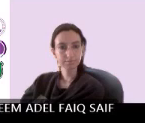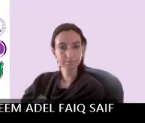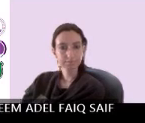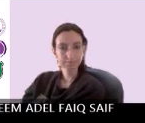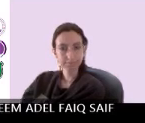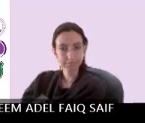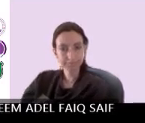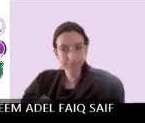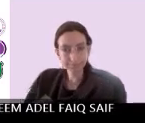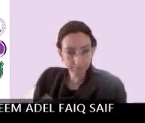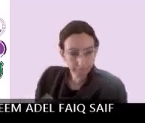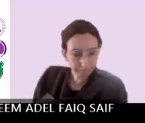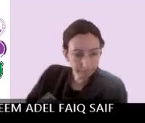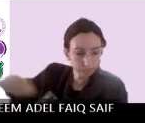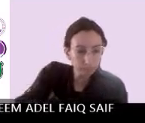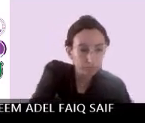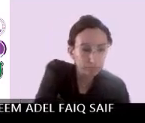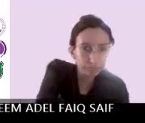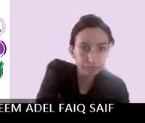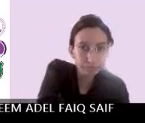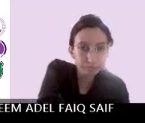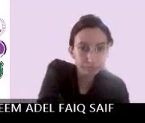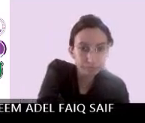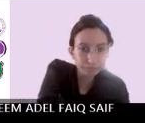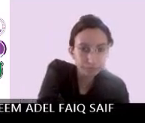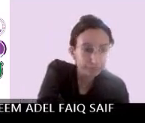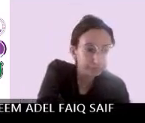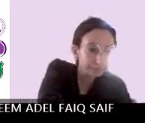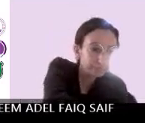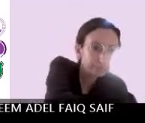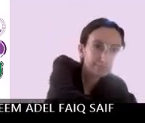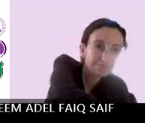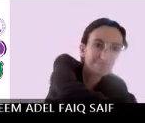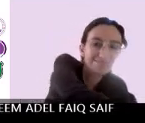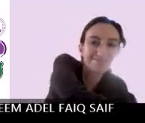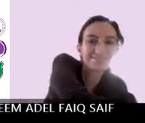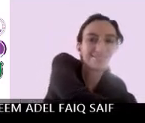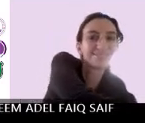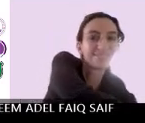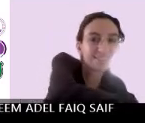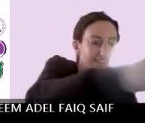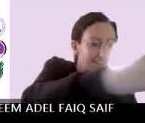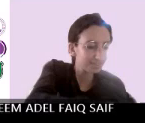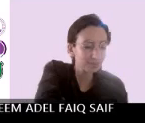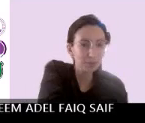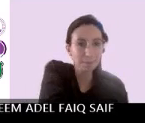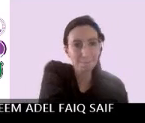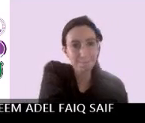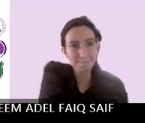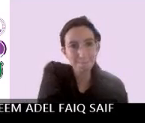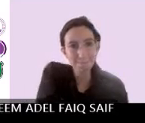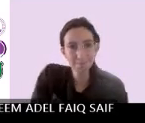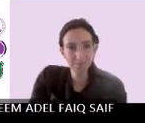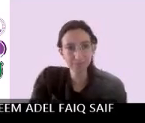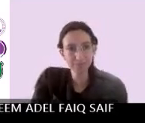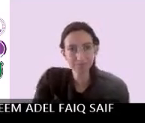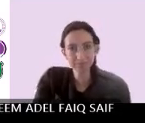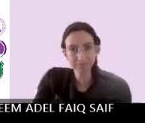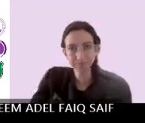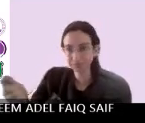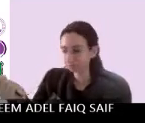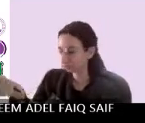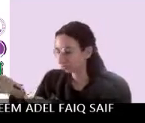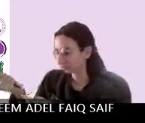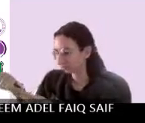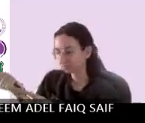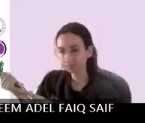globe. This does not surprise me with such a great guest. This diverse international presence also